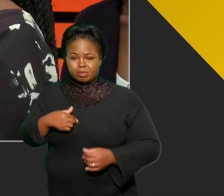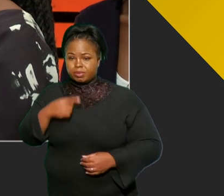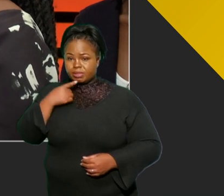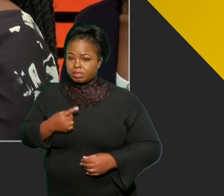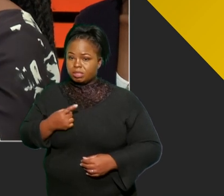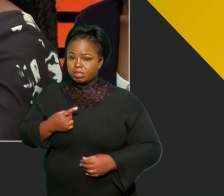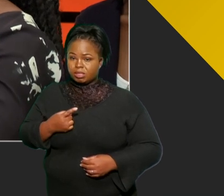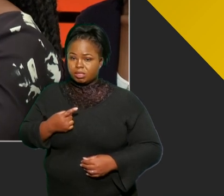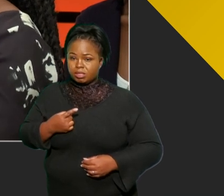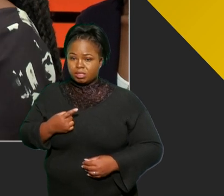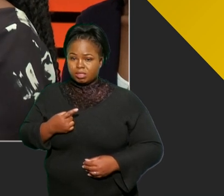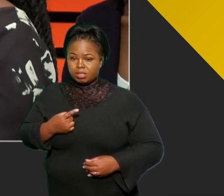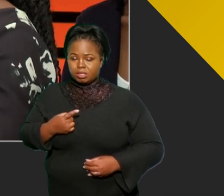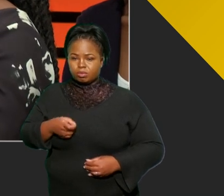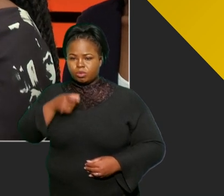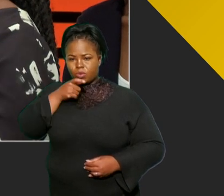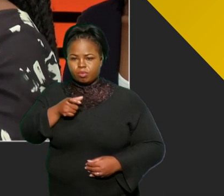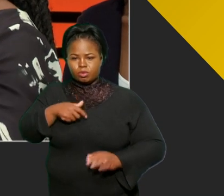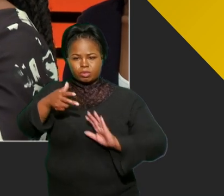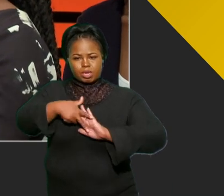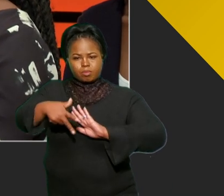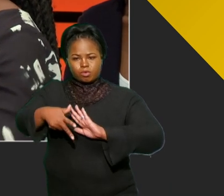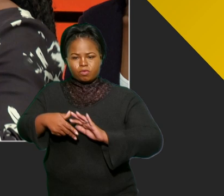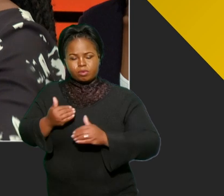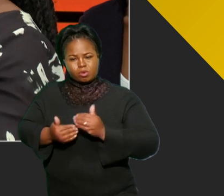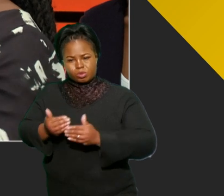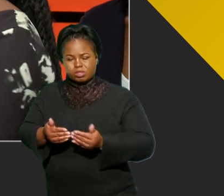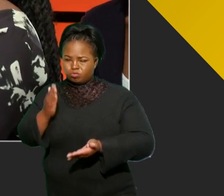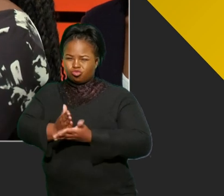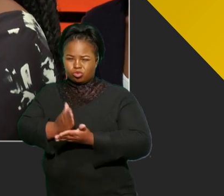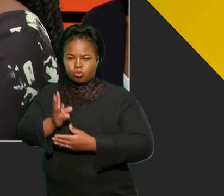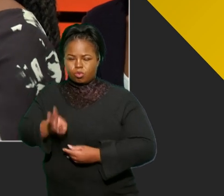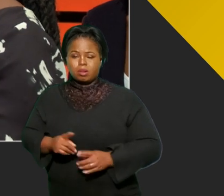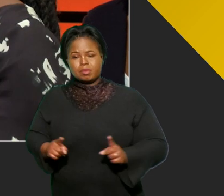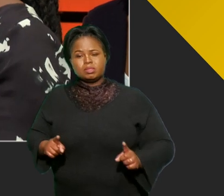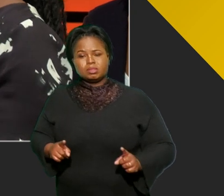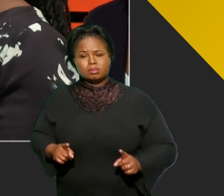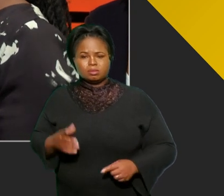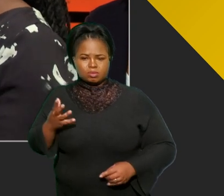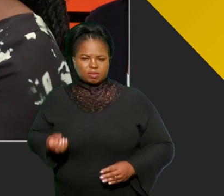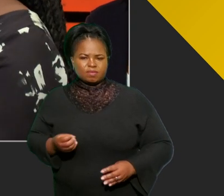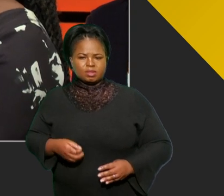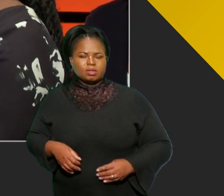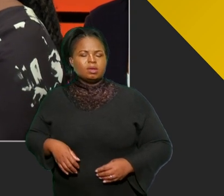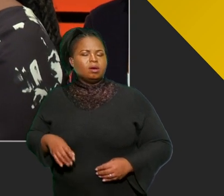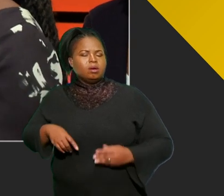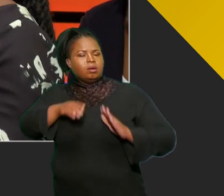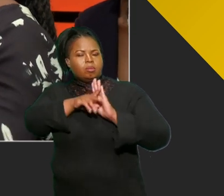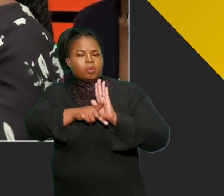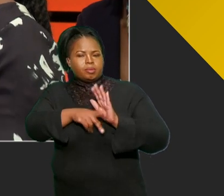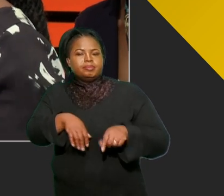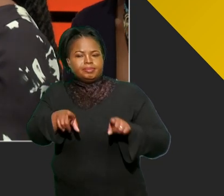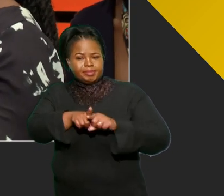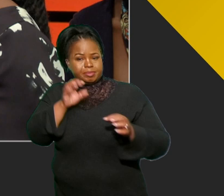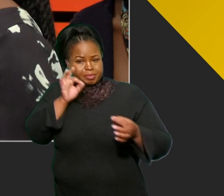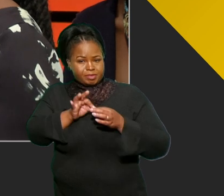that I can't comment on the approval procedures or anything, but I'm saying that, you know, a program like that was designed